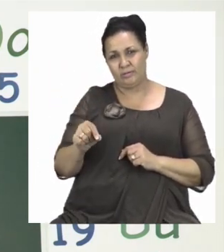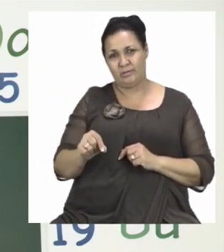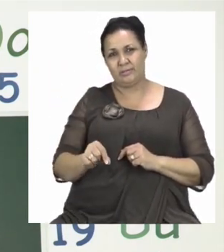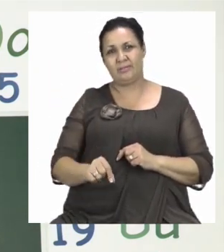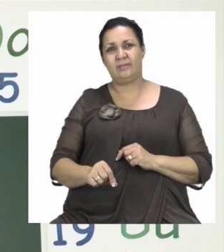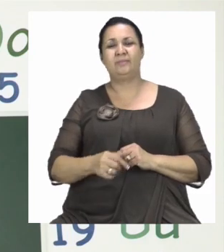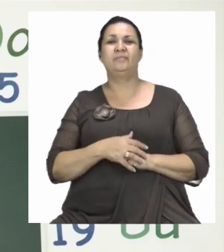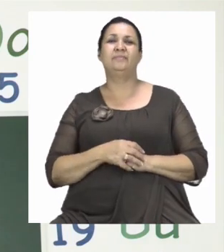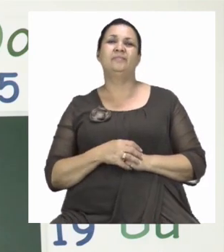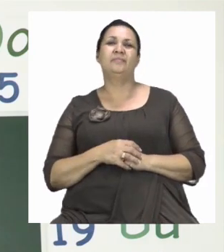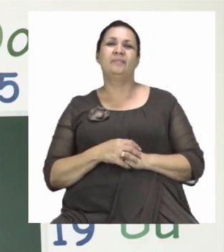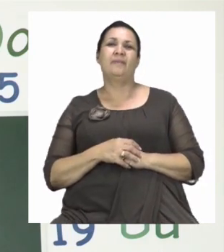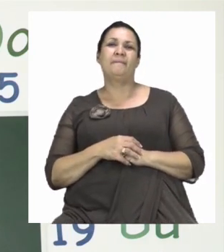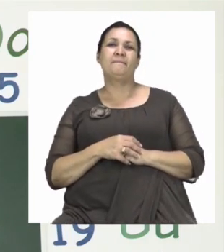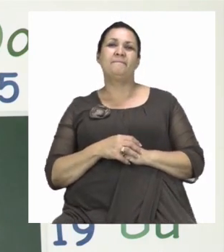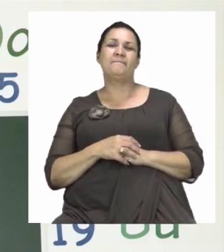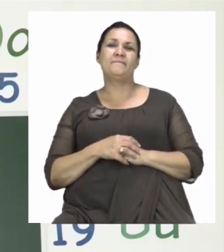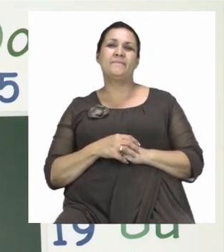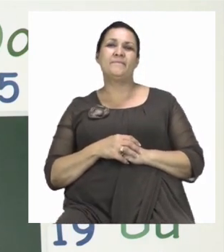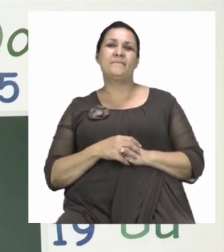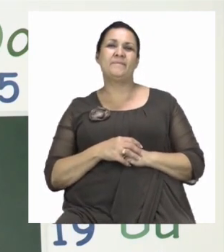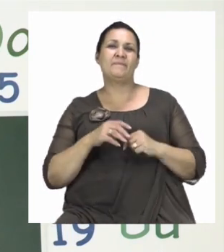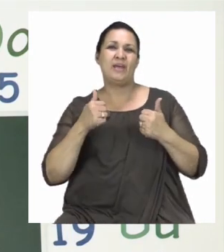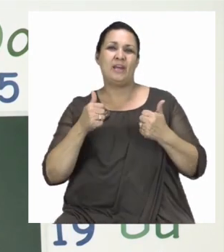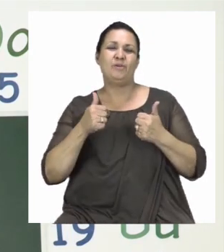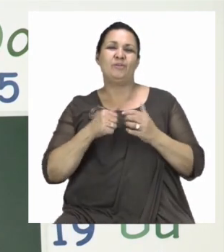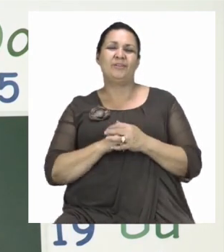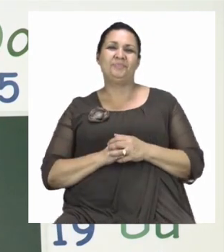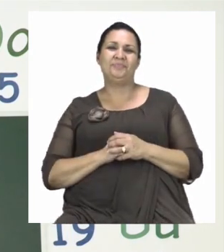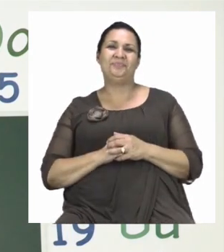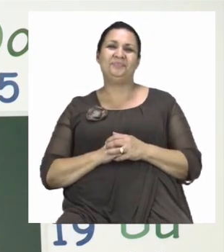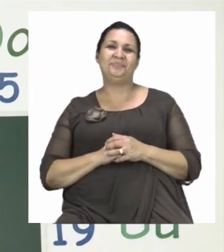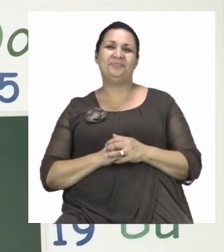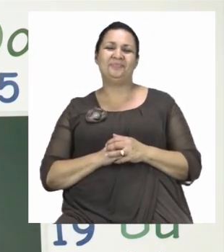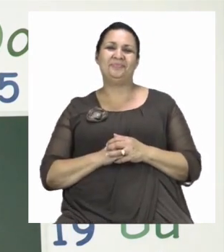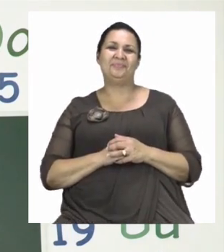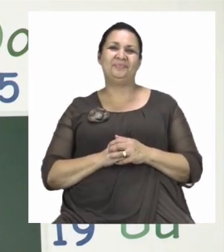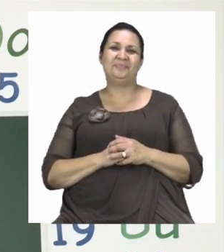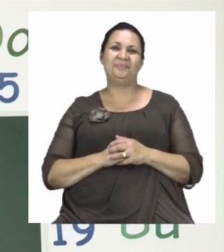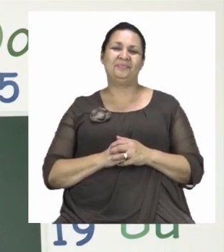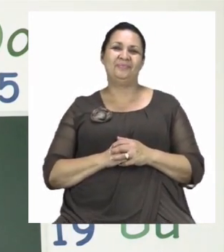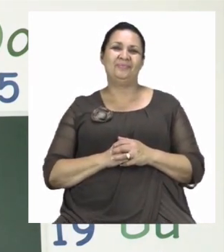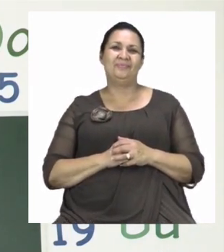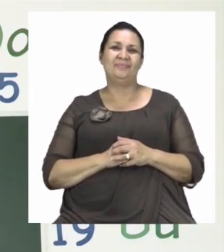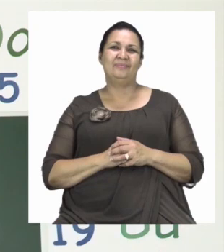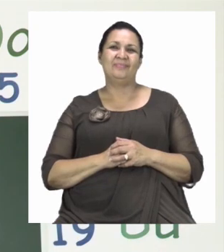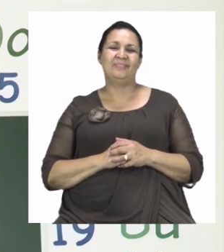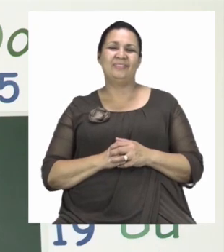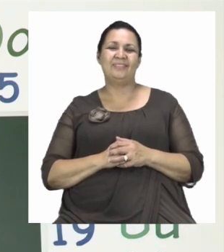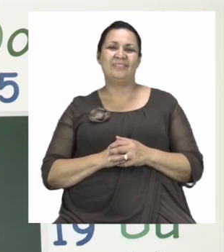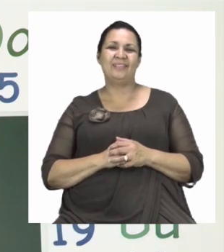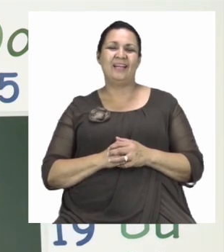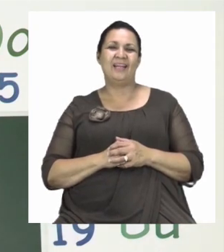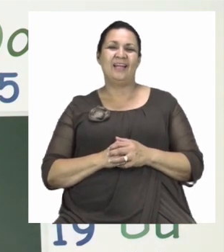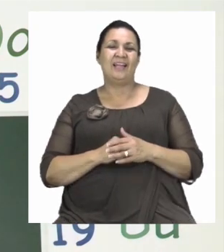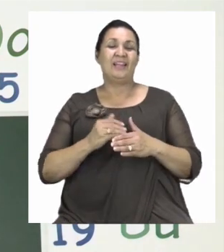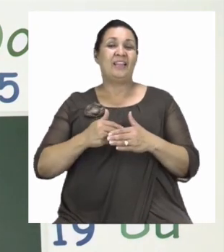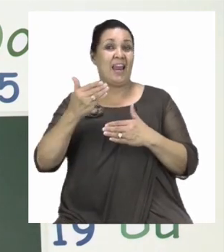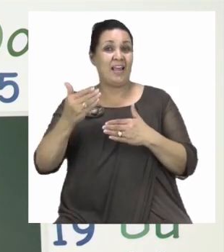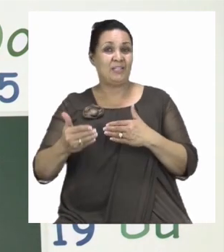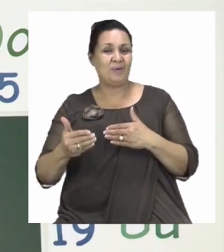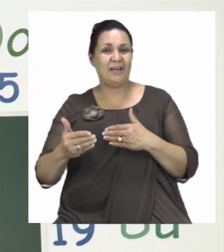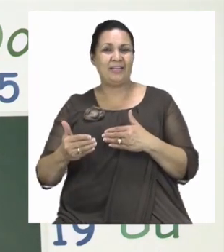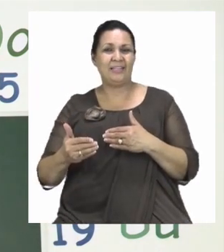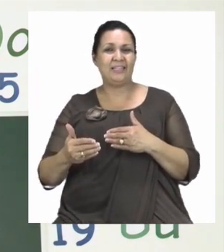across. Very good. That's how we write it. The next one that we have is